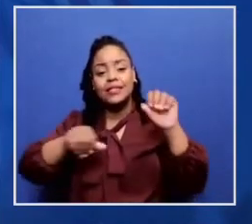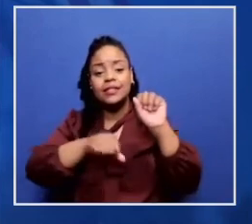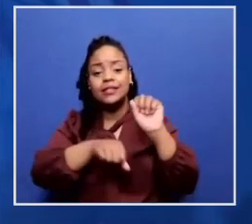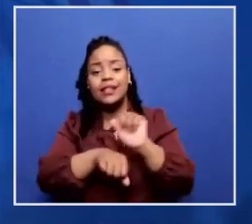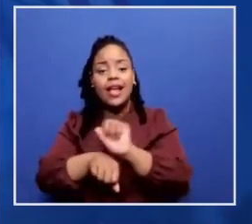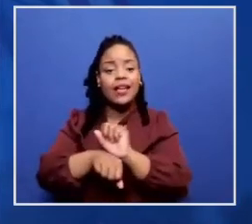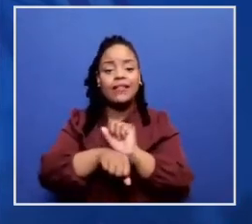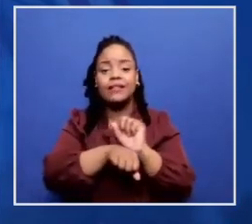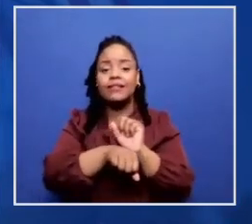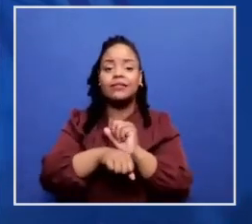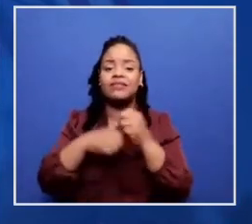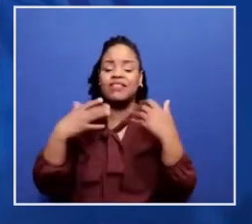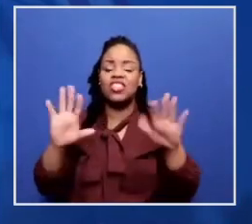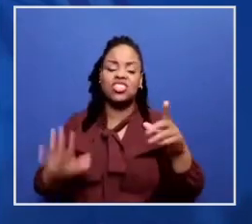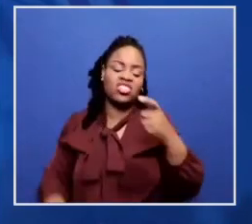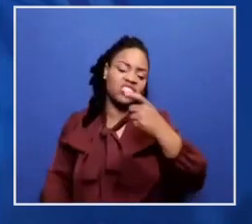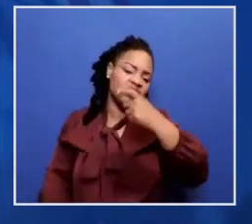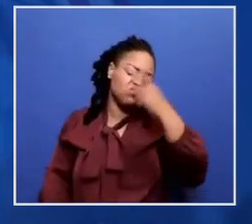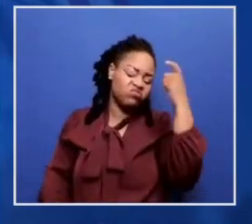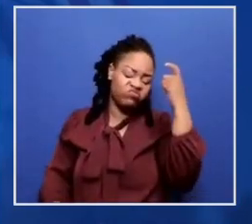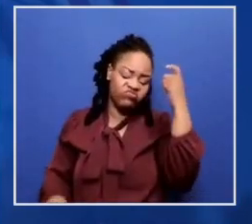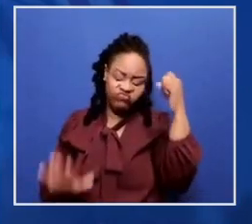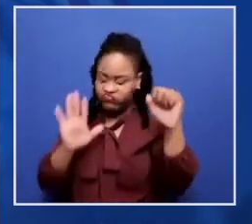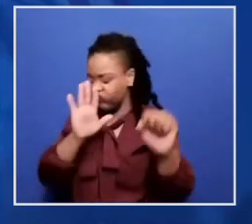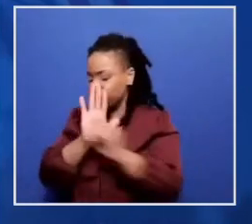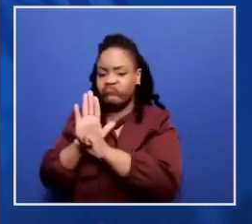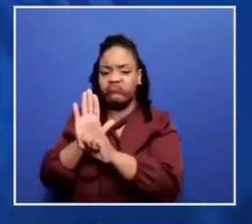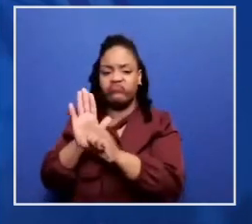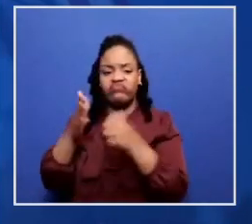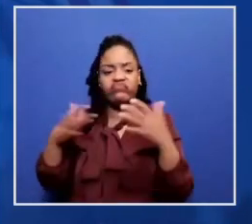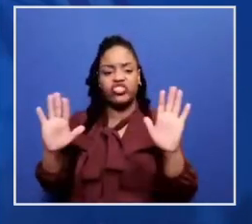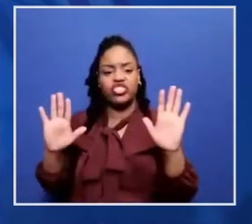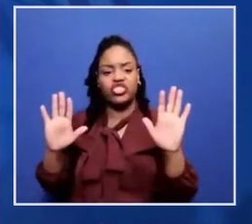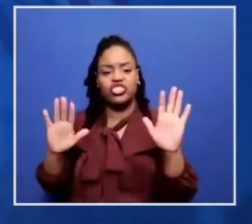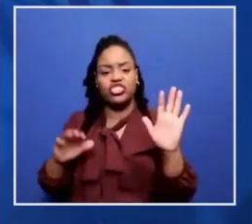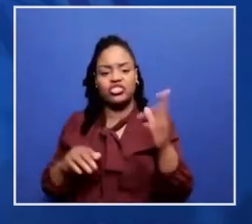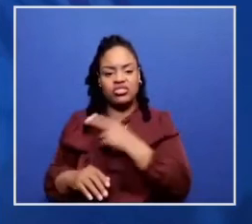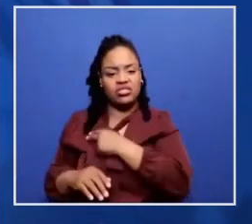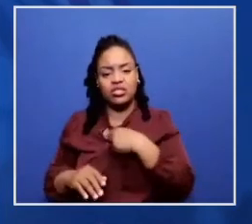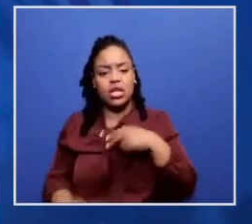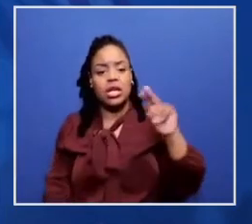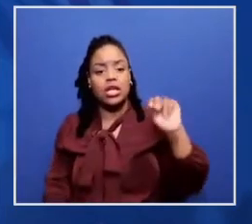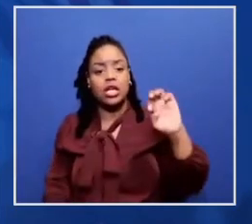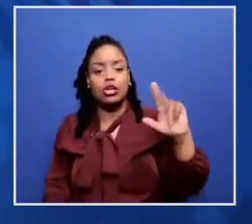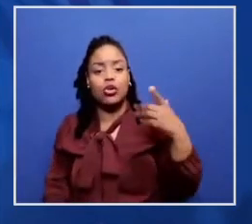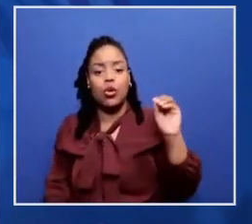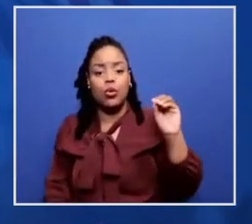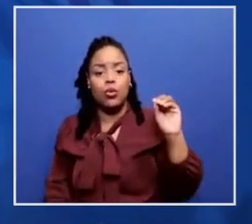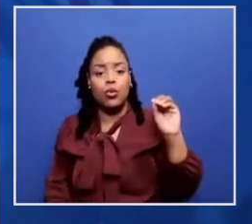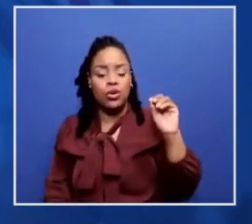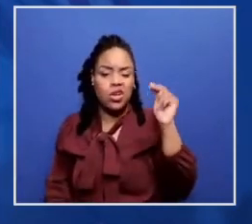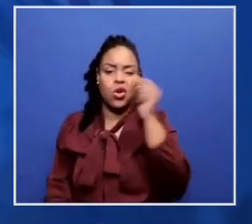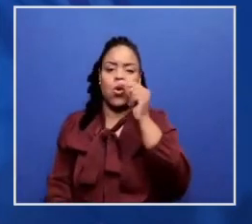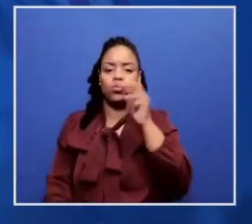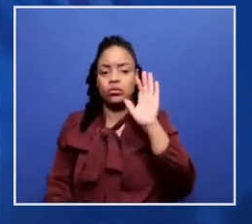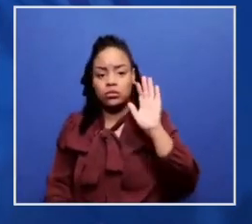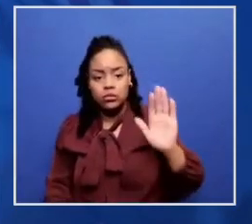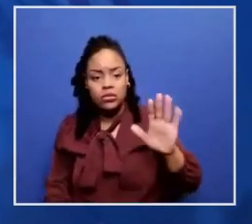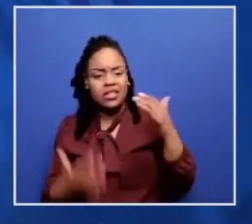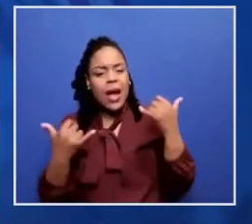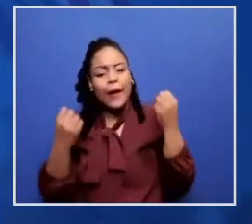of injustice, and now 100 years have passed. And now today we must face the true